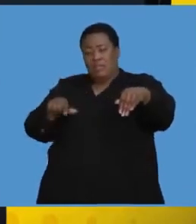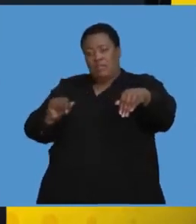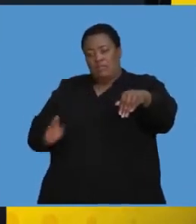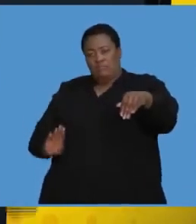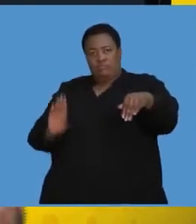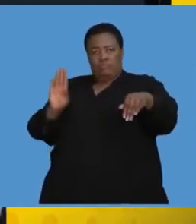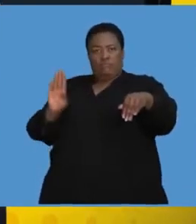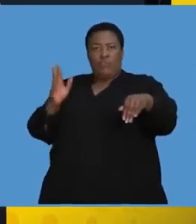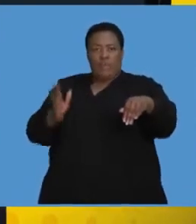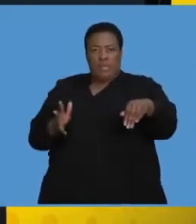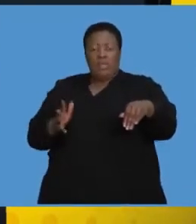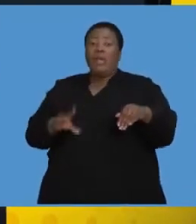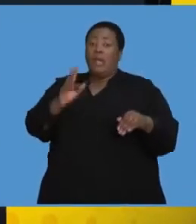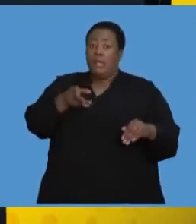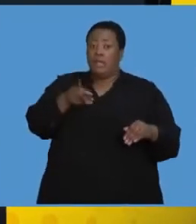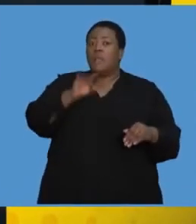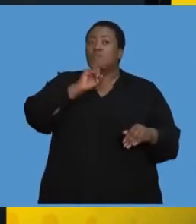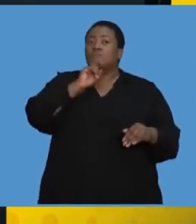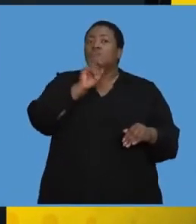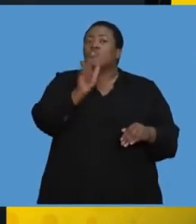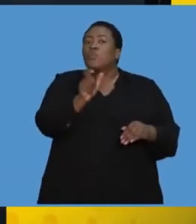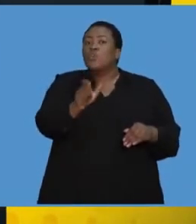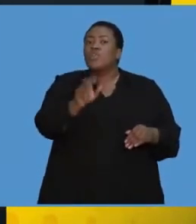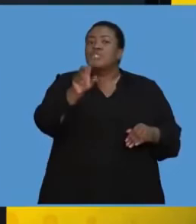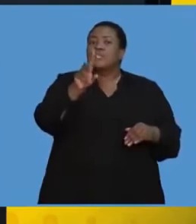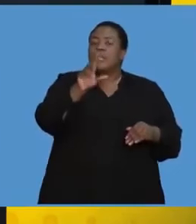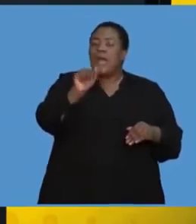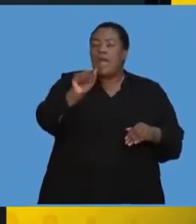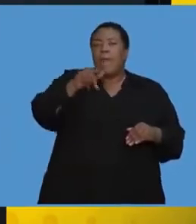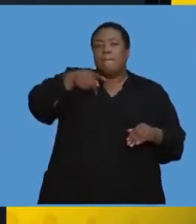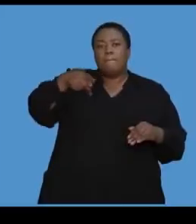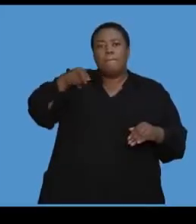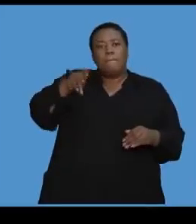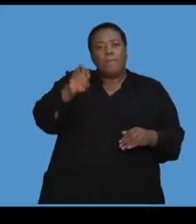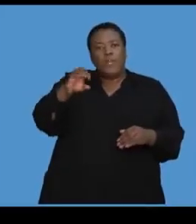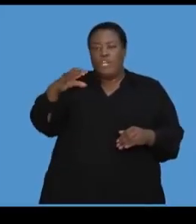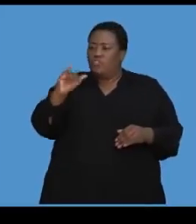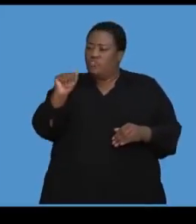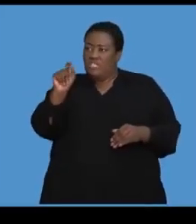another, the other is depreciating there. Again, use the words depreciate and